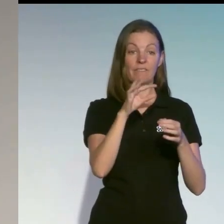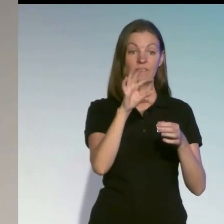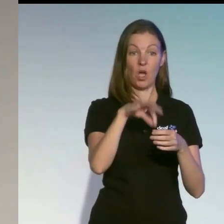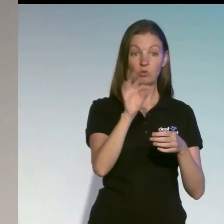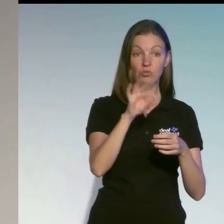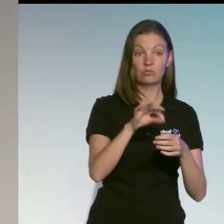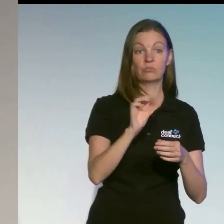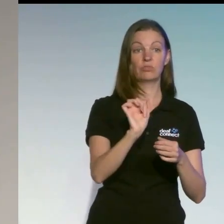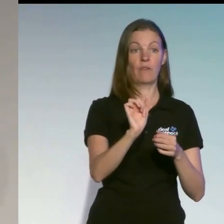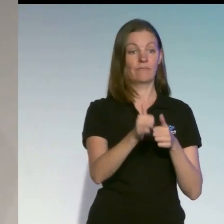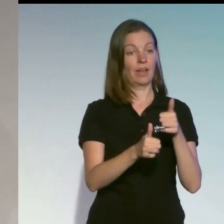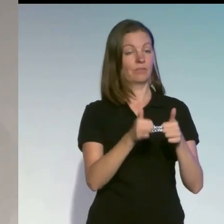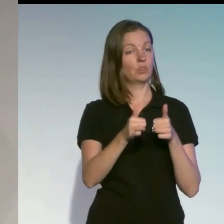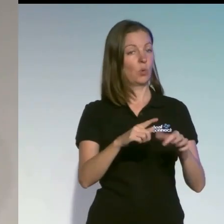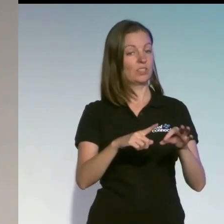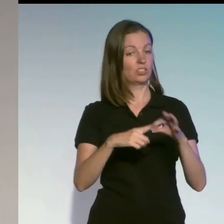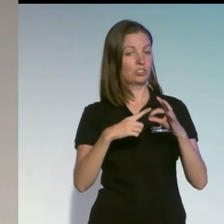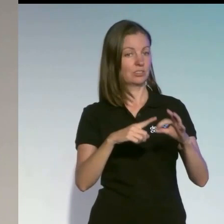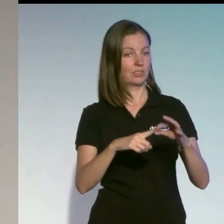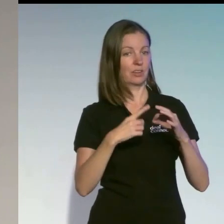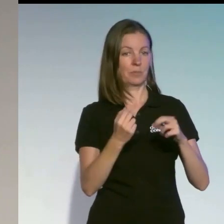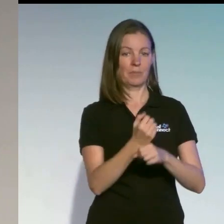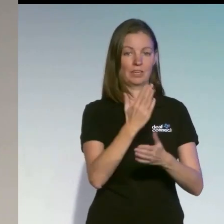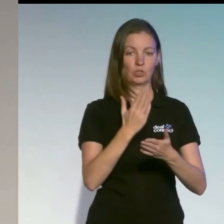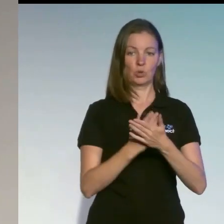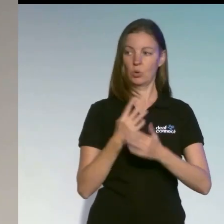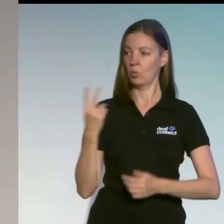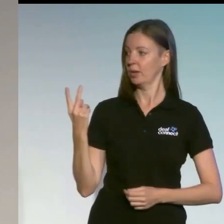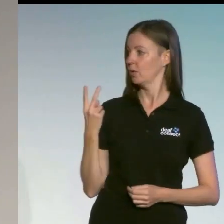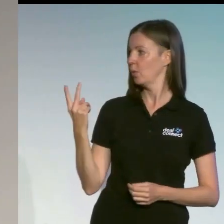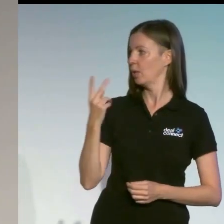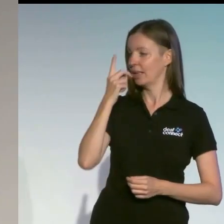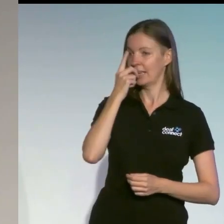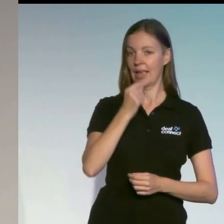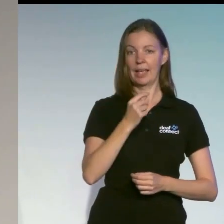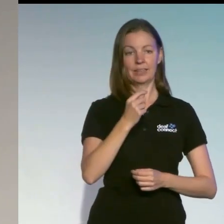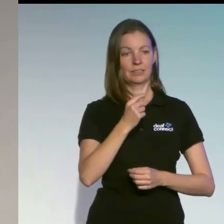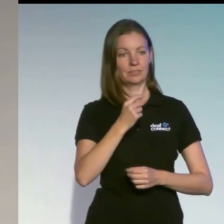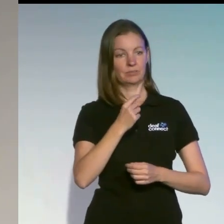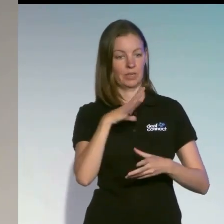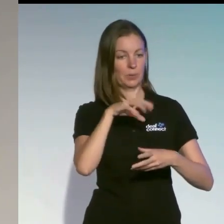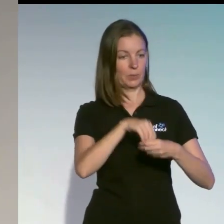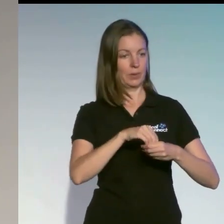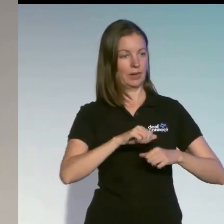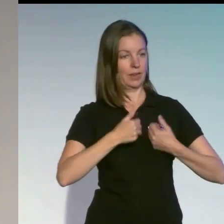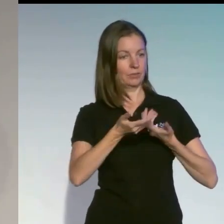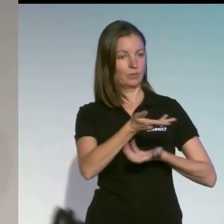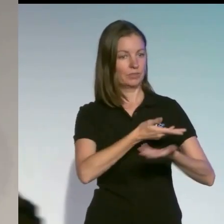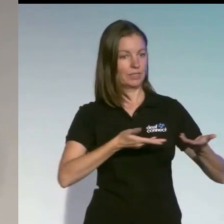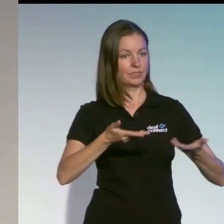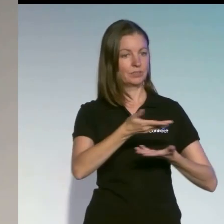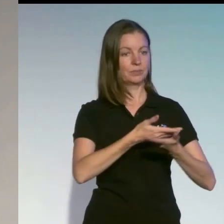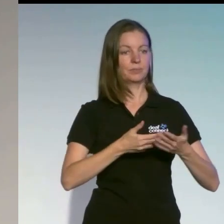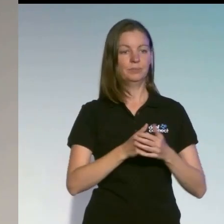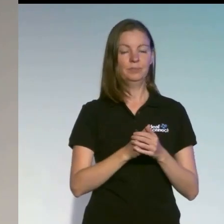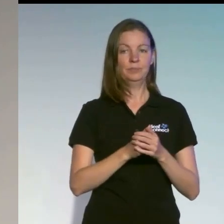make sure they reach the presenters. That's us. I hope we'll have time for questions. We've got an awful lot to cover today. We're literally having a